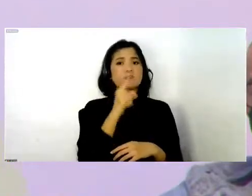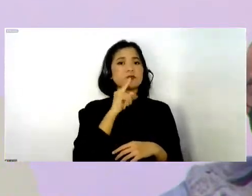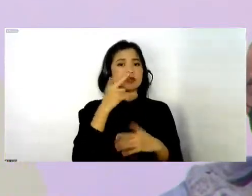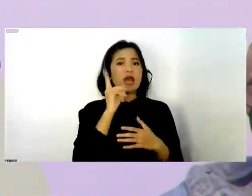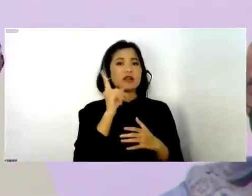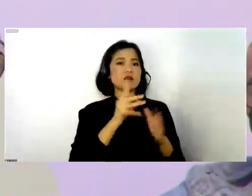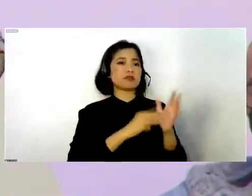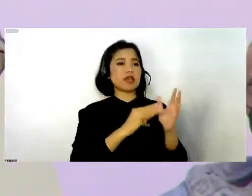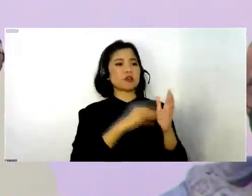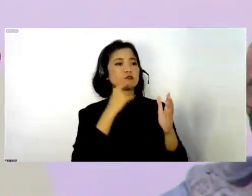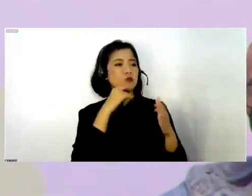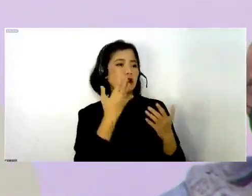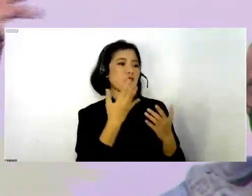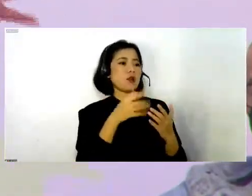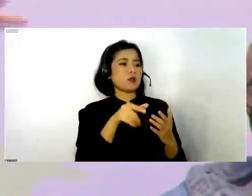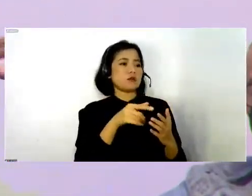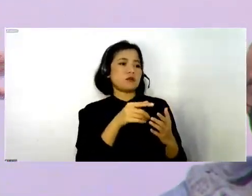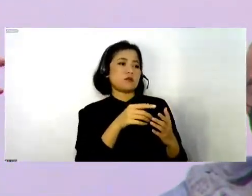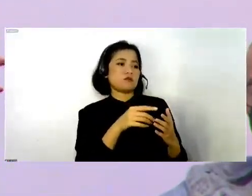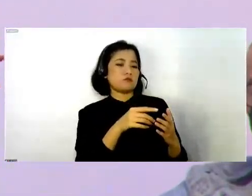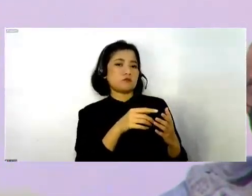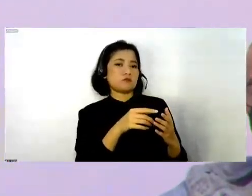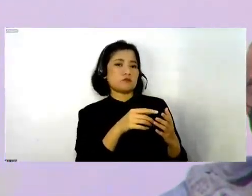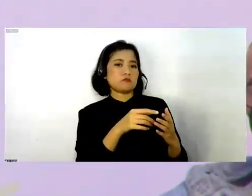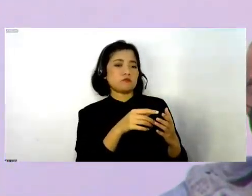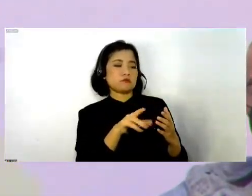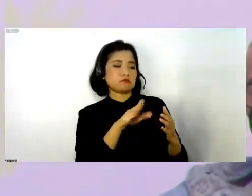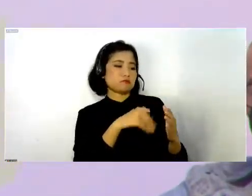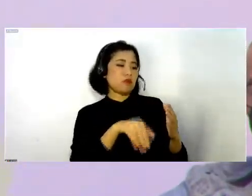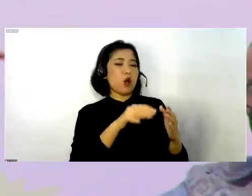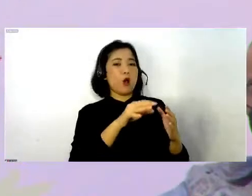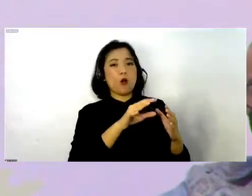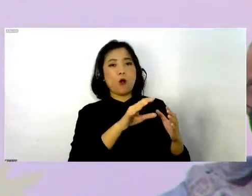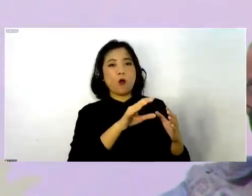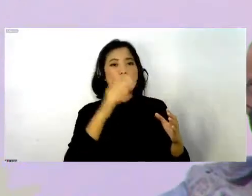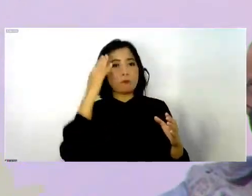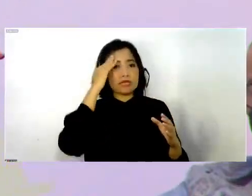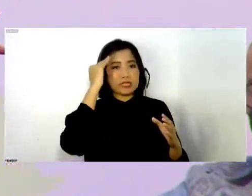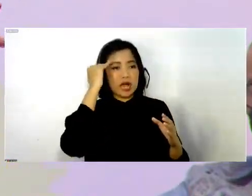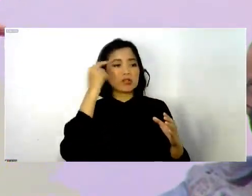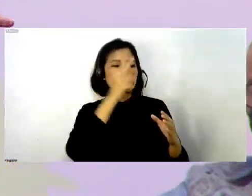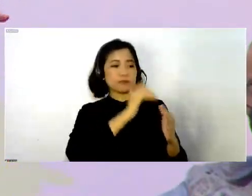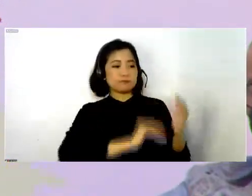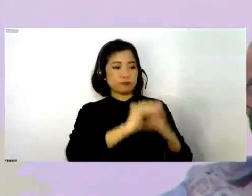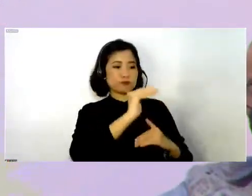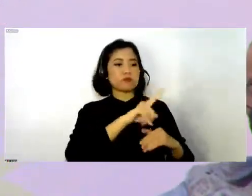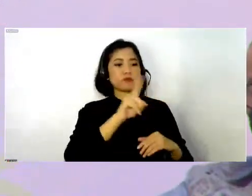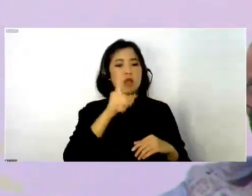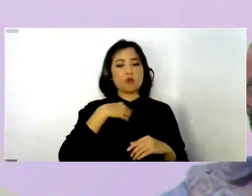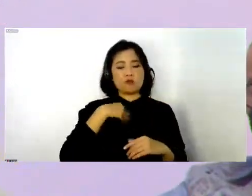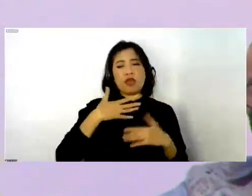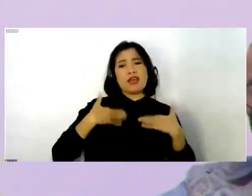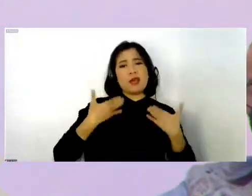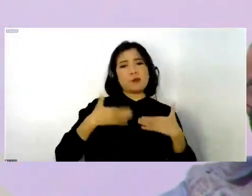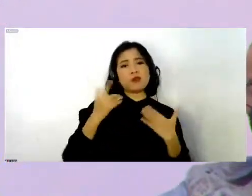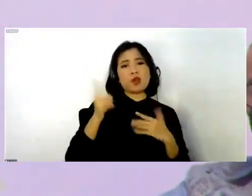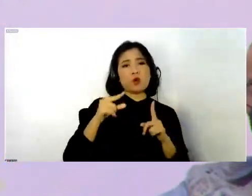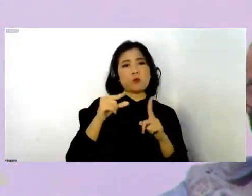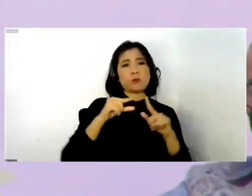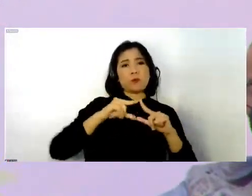multi-sector action on stunting. Why at that time stunting is important? Because previously, people do not care